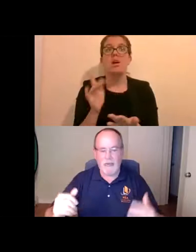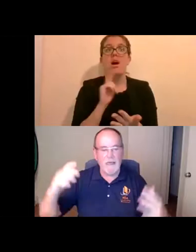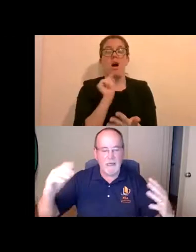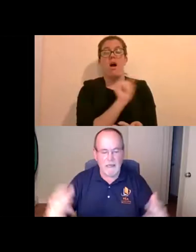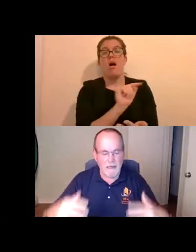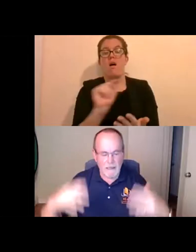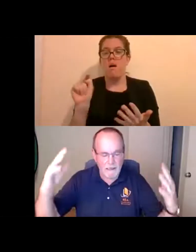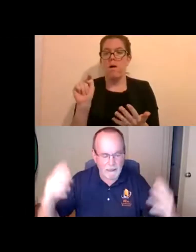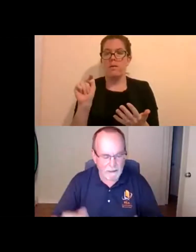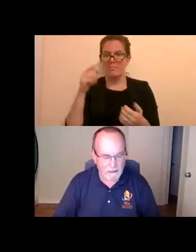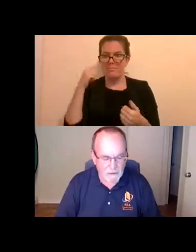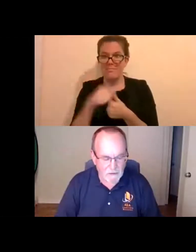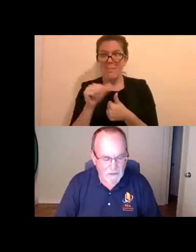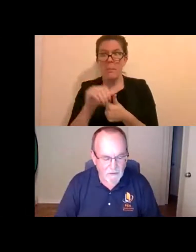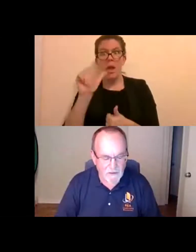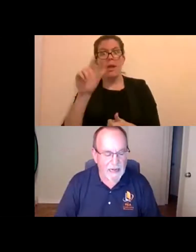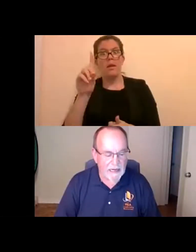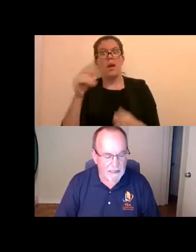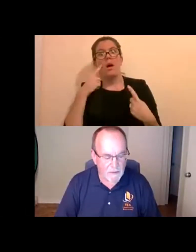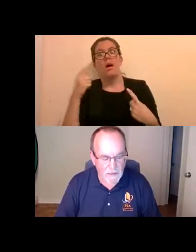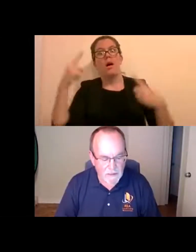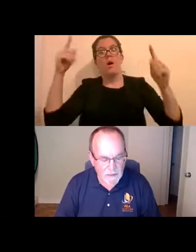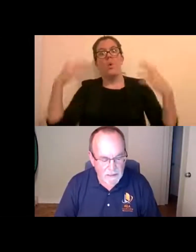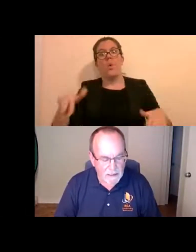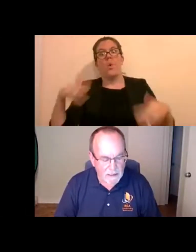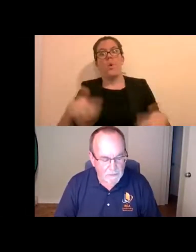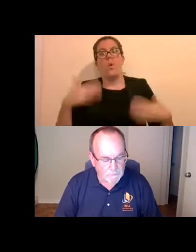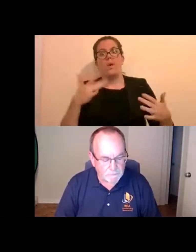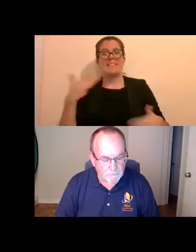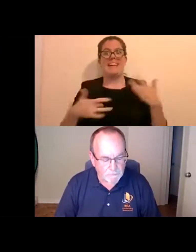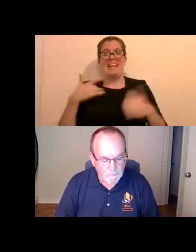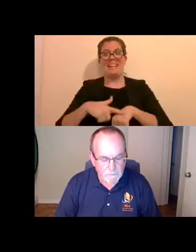march ADA, and just how exciting that was.